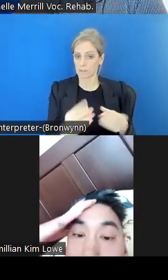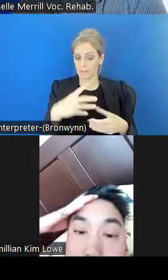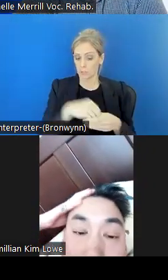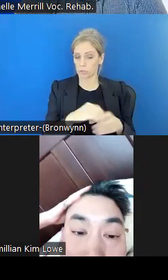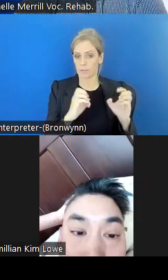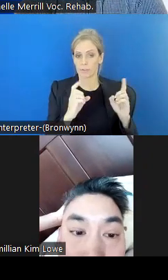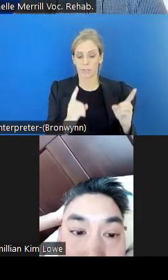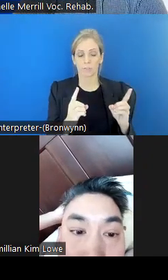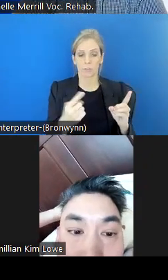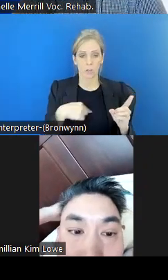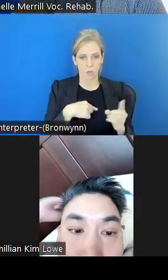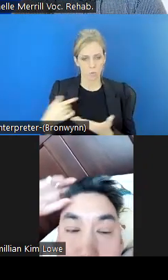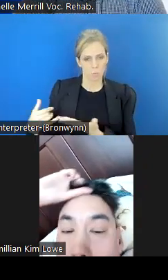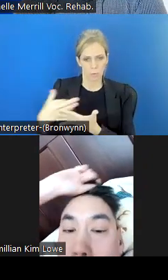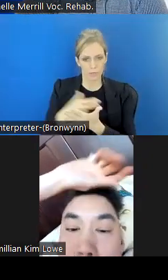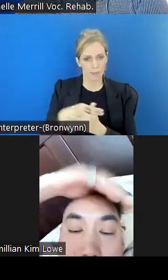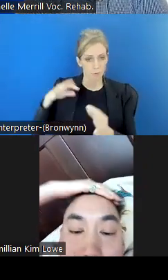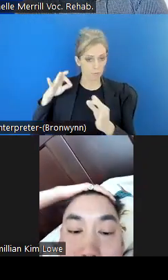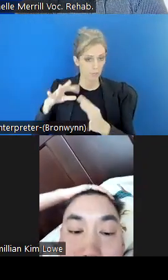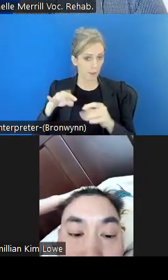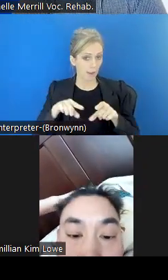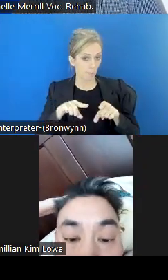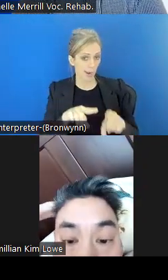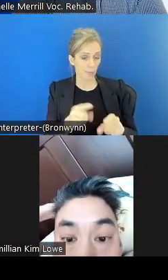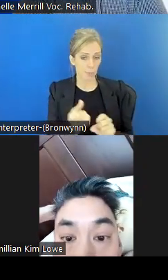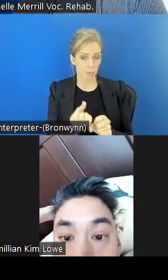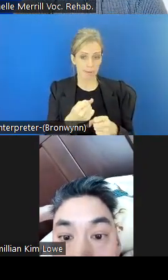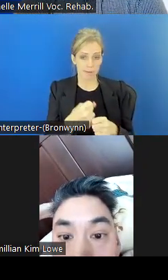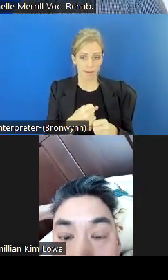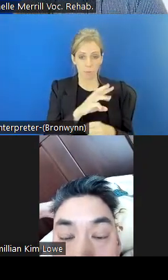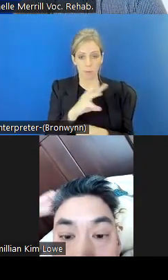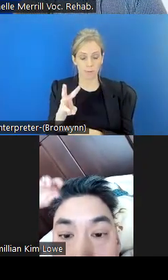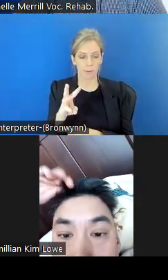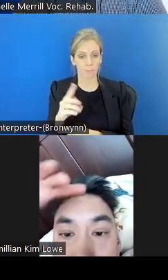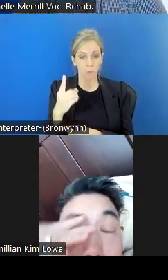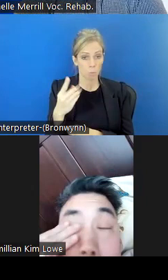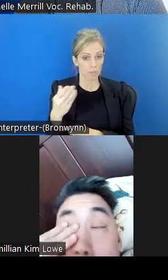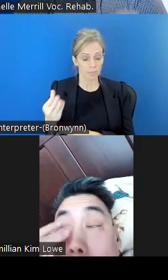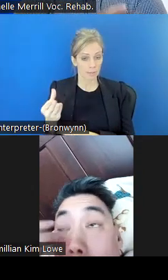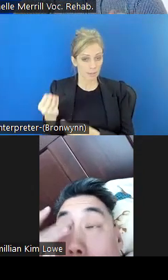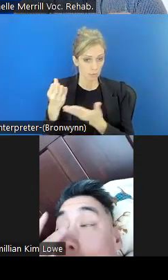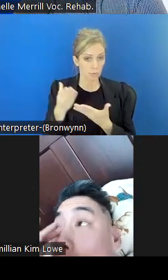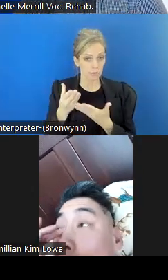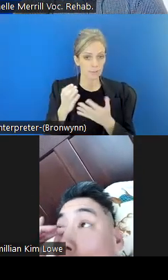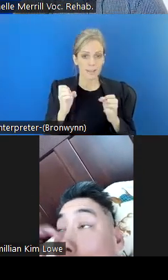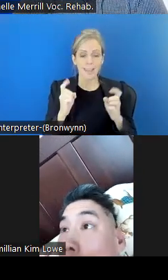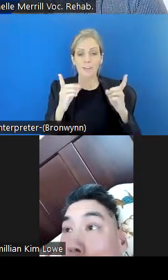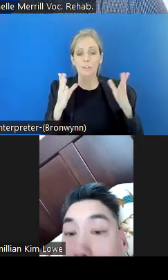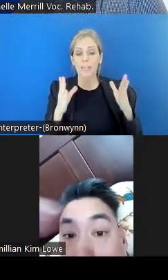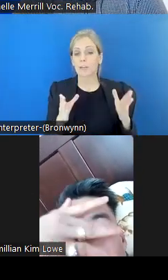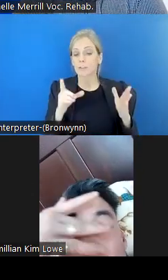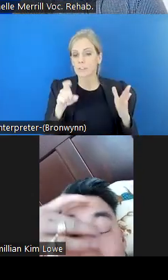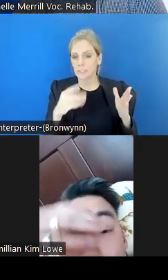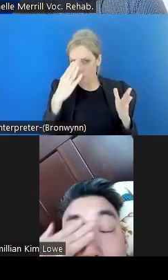we were developing the website is that educators need to know how to get to Voc Rehab and understand what Voc Rehab has. So we